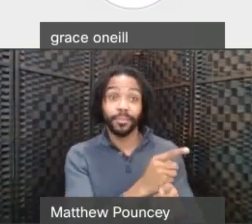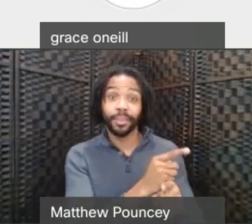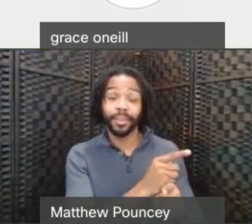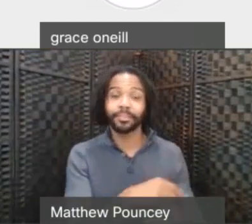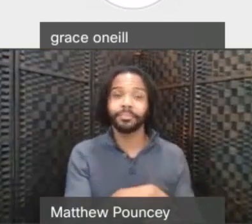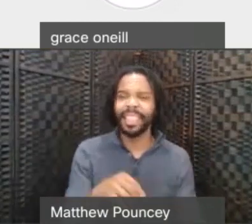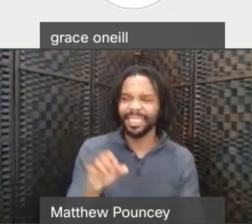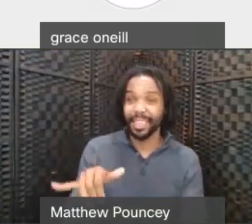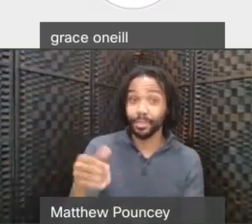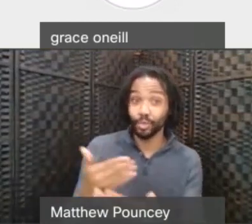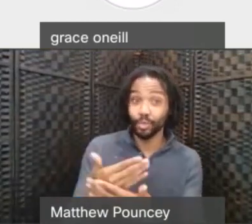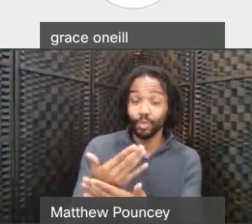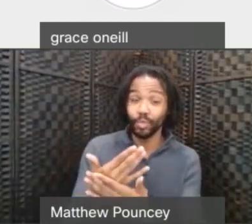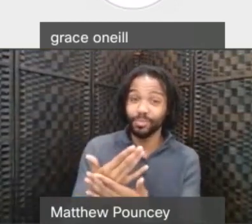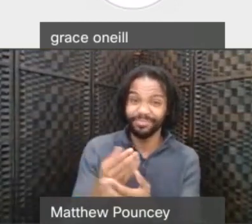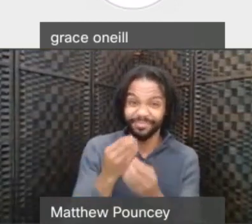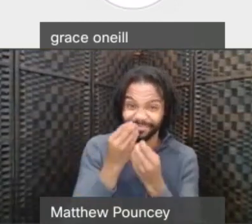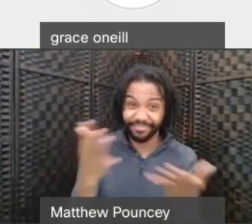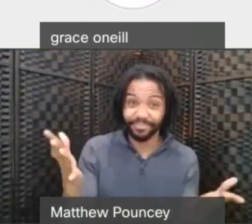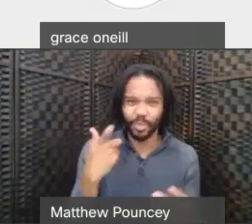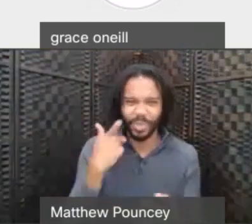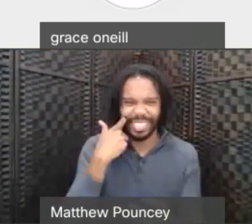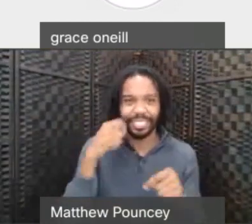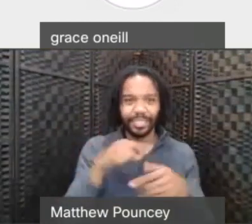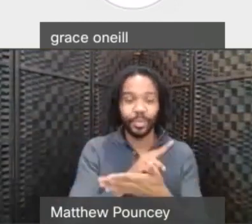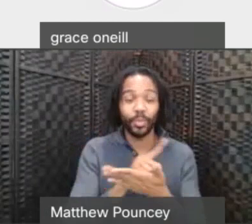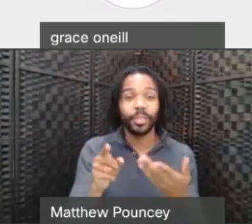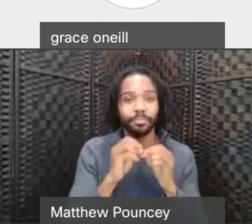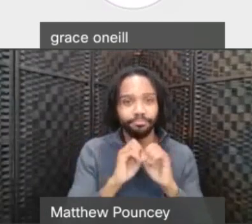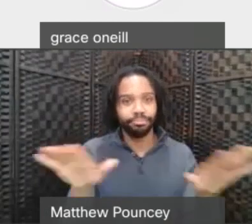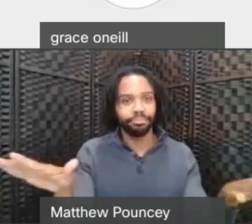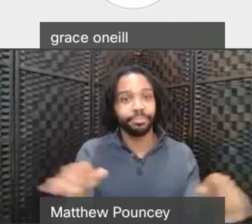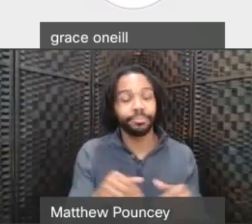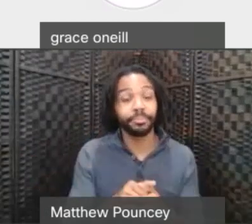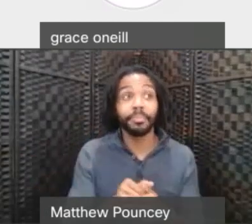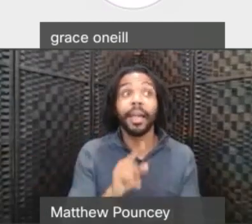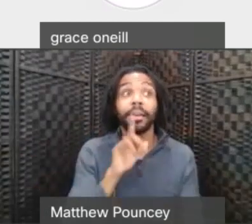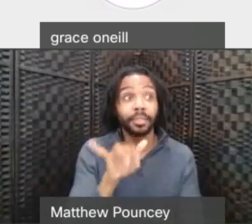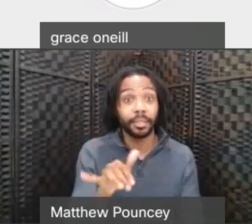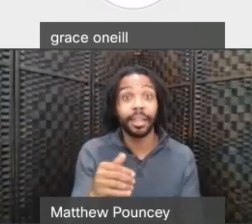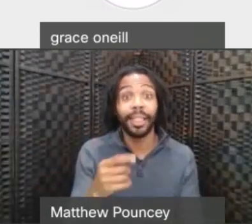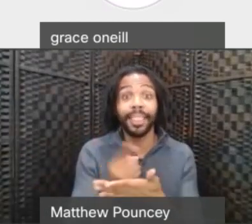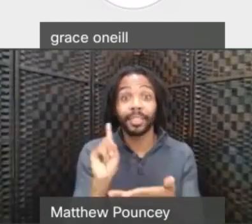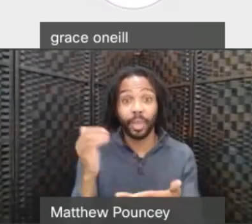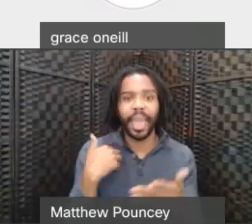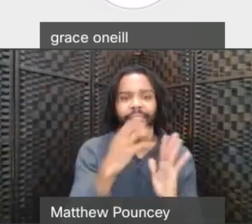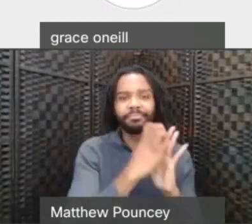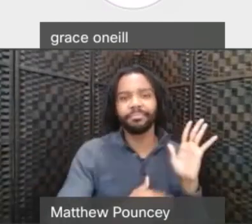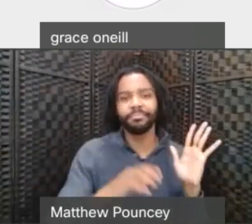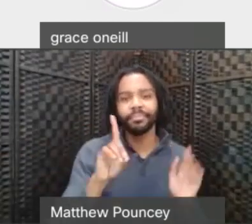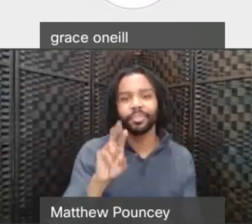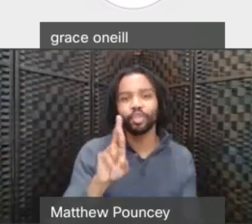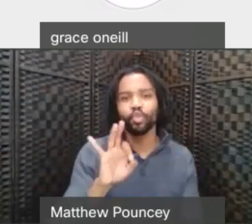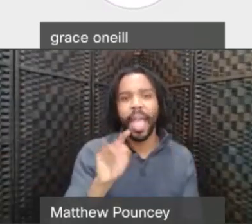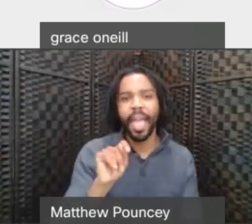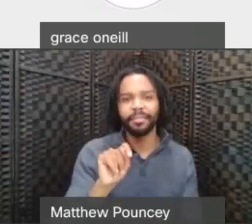week. And actually, an earlier draft was available last week. And so we had already circulated